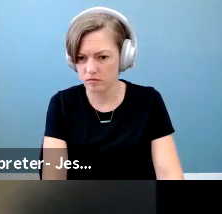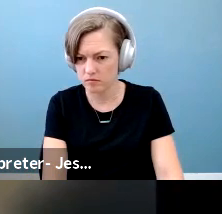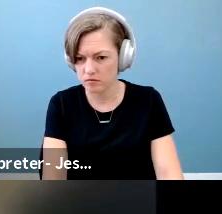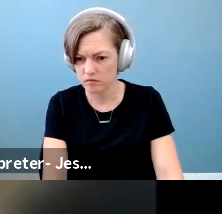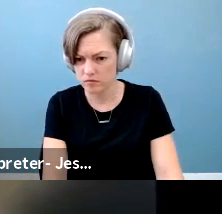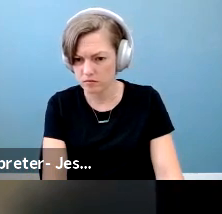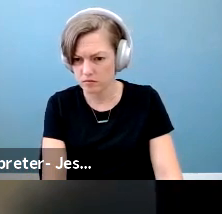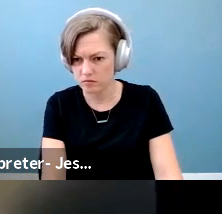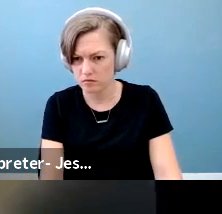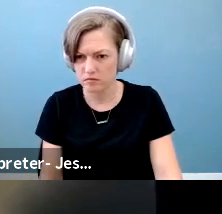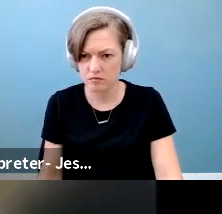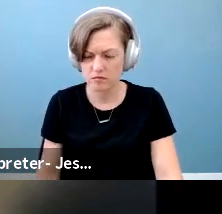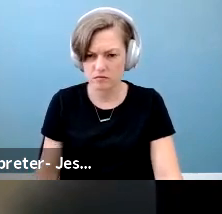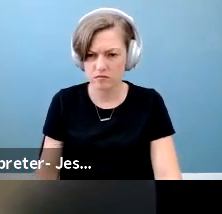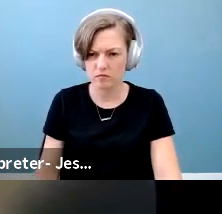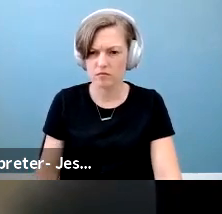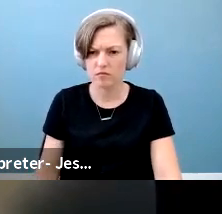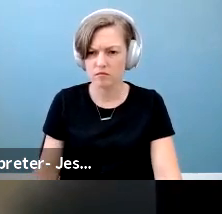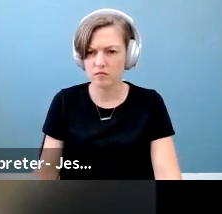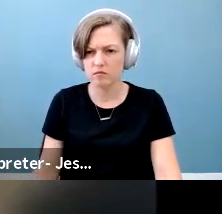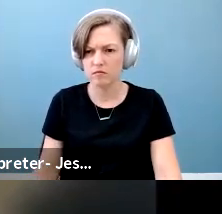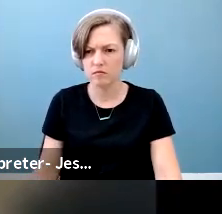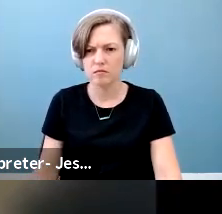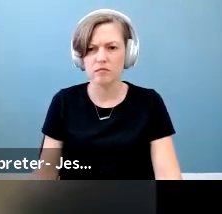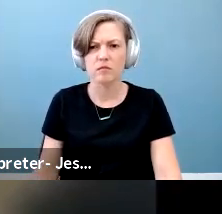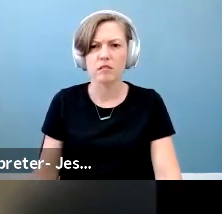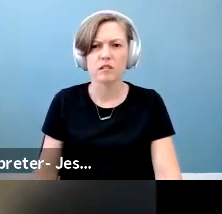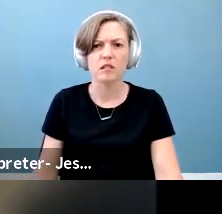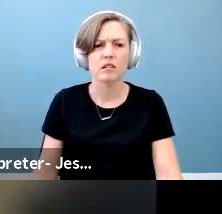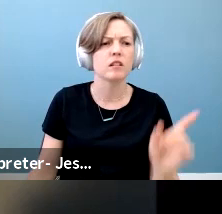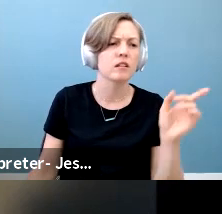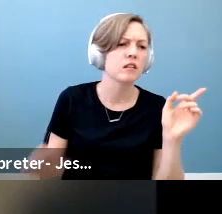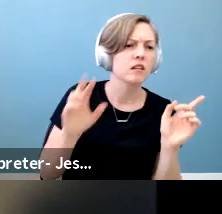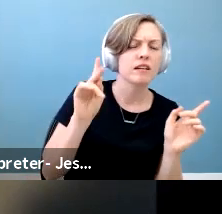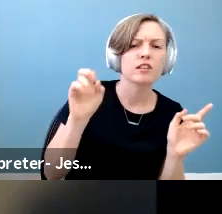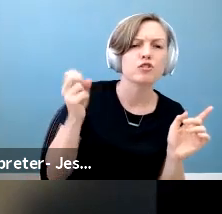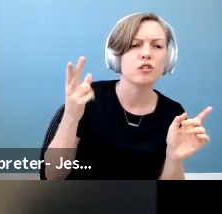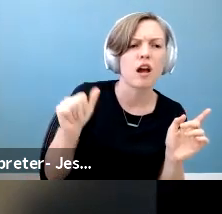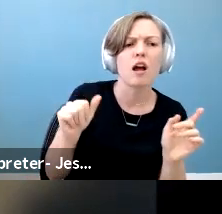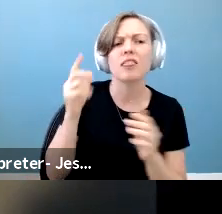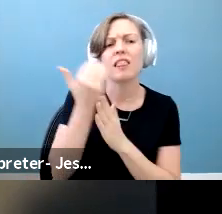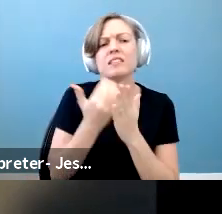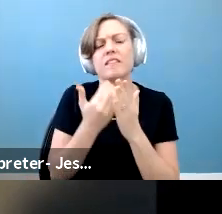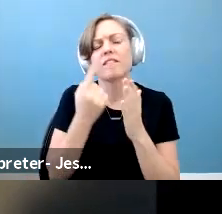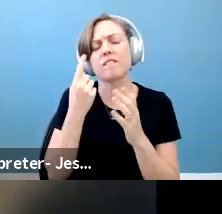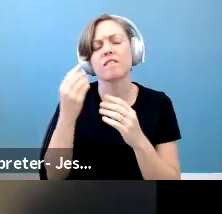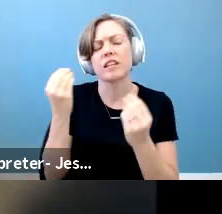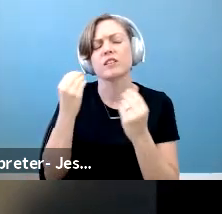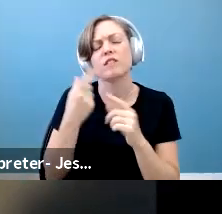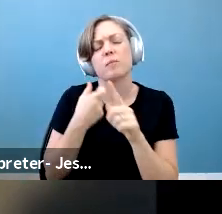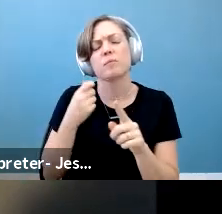So I just think, something that I think has been a lesson from Judy, particularly, and others,